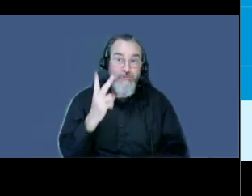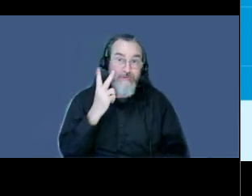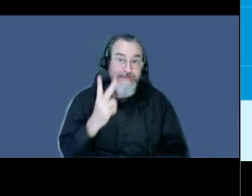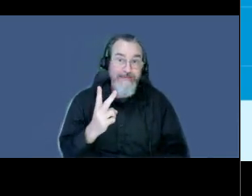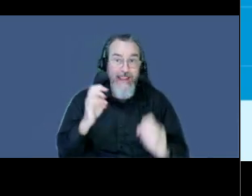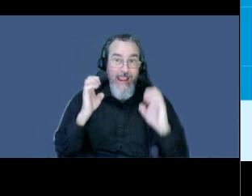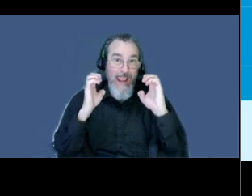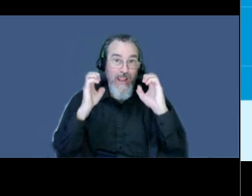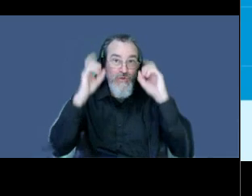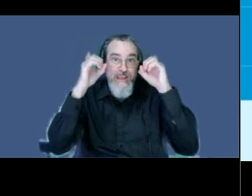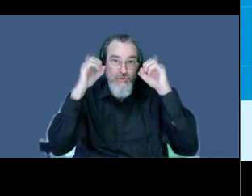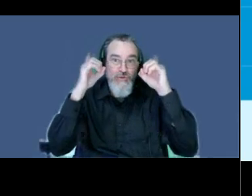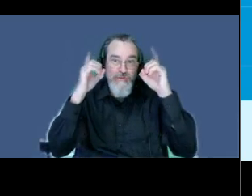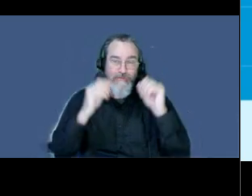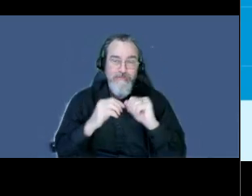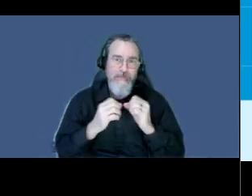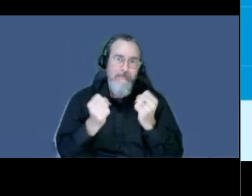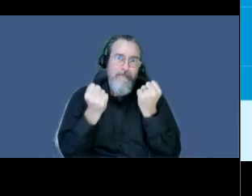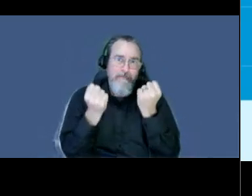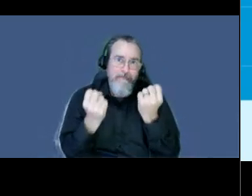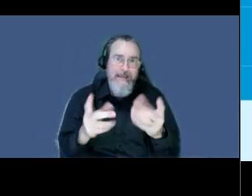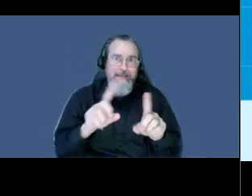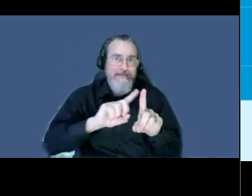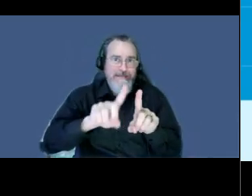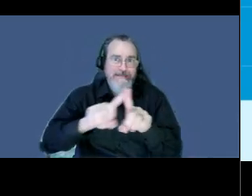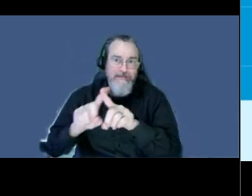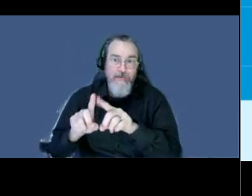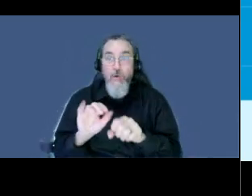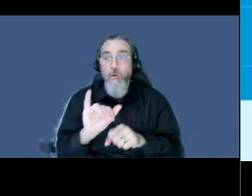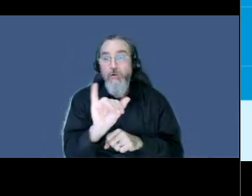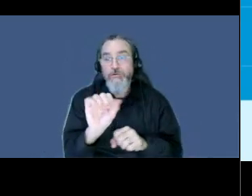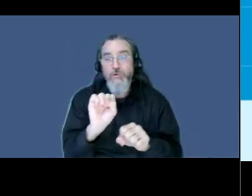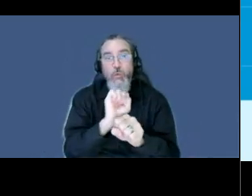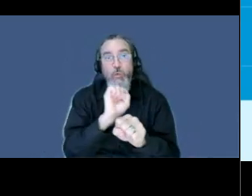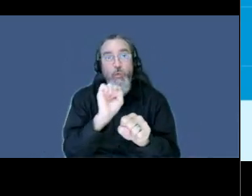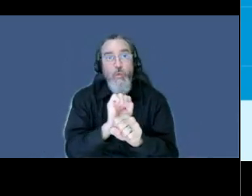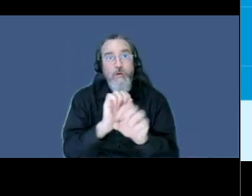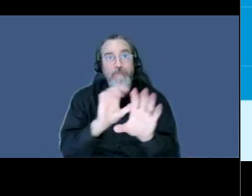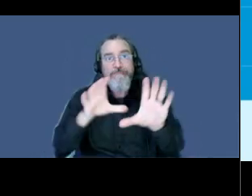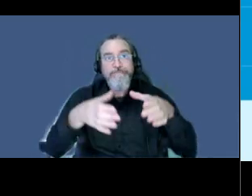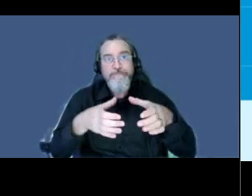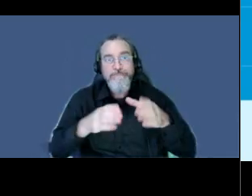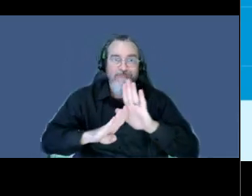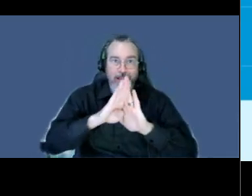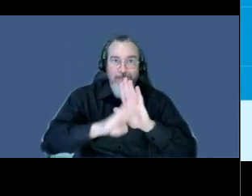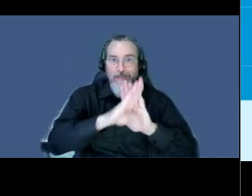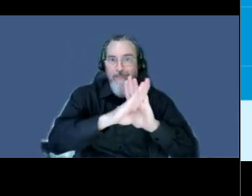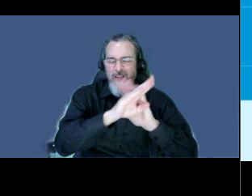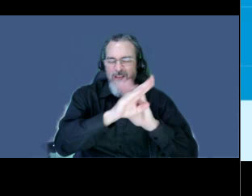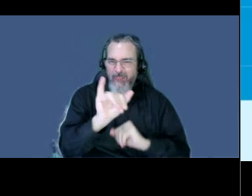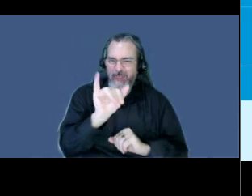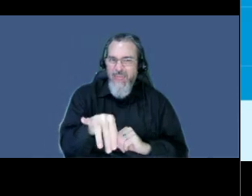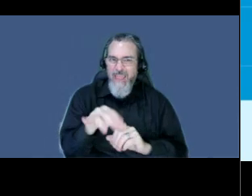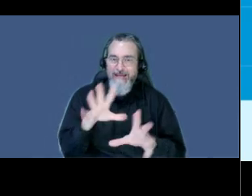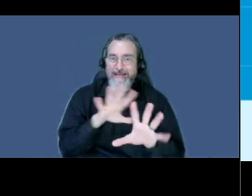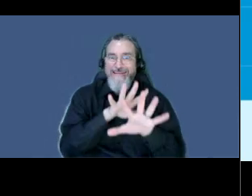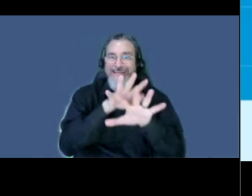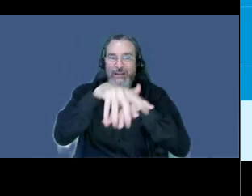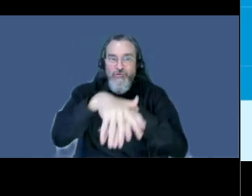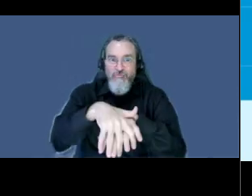take place in many different ways, and workforce development. And it's that full integration, and it's doing that on a long-term